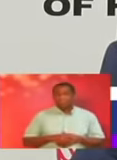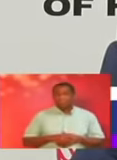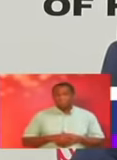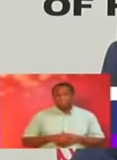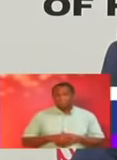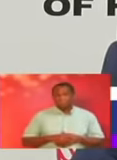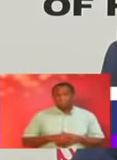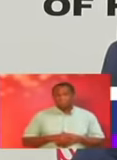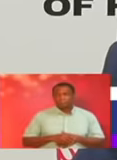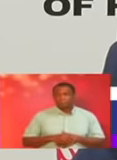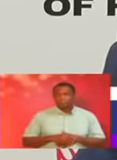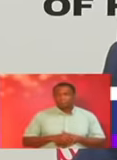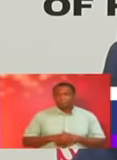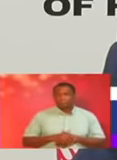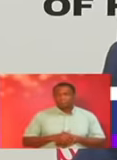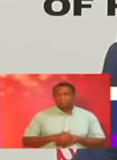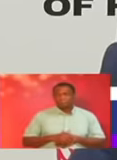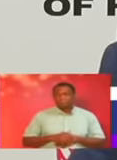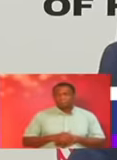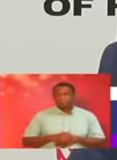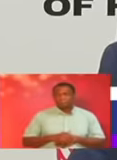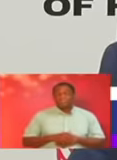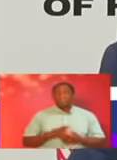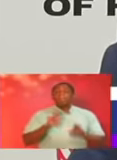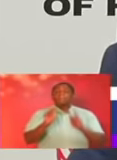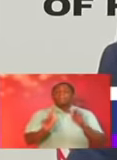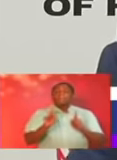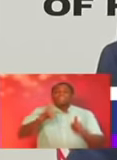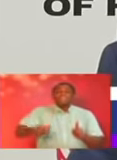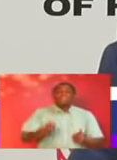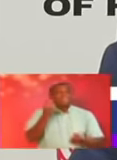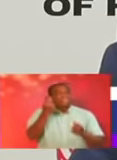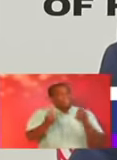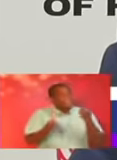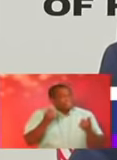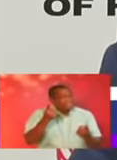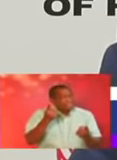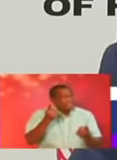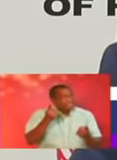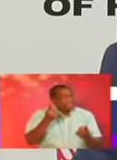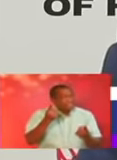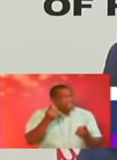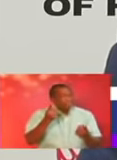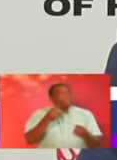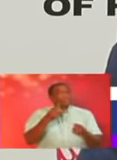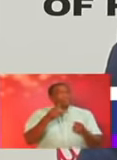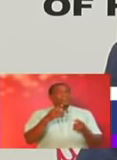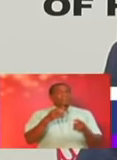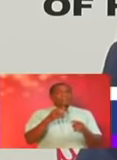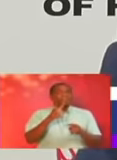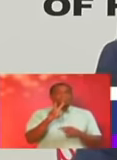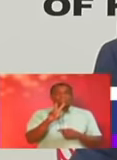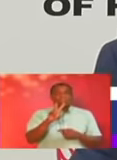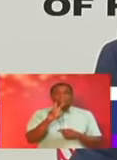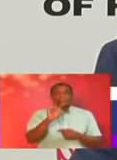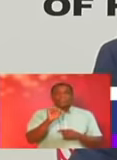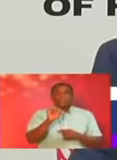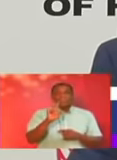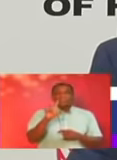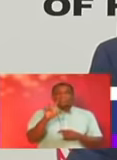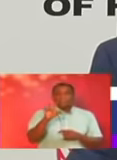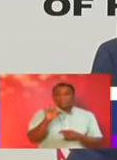of us need to understand is that with the evolving nature of this virus, today the big concern